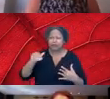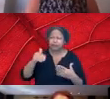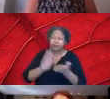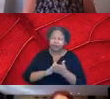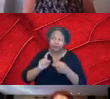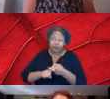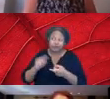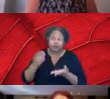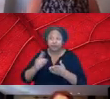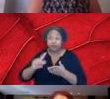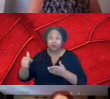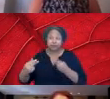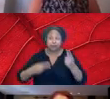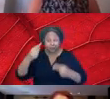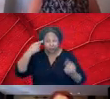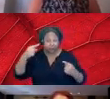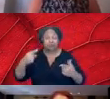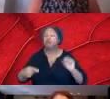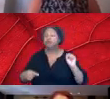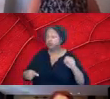right, next slide.